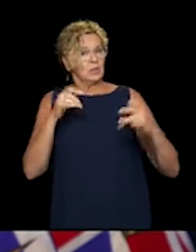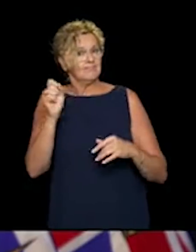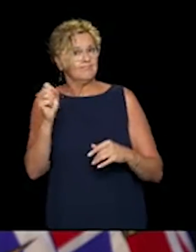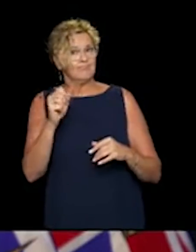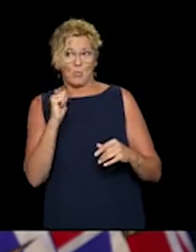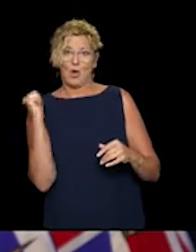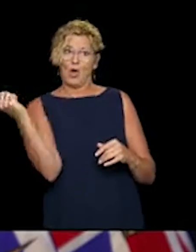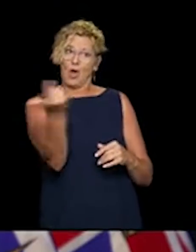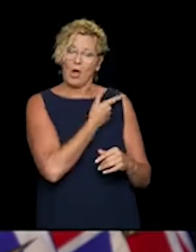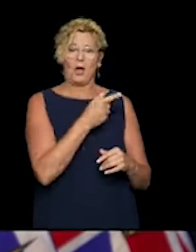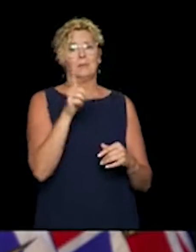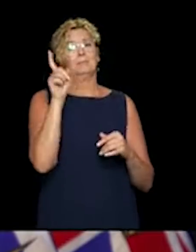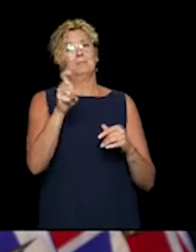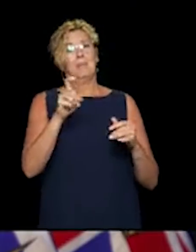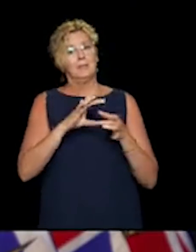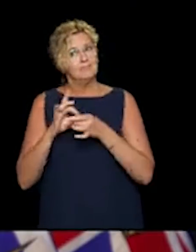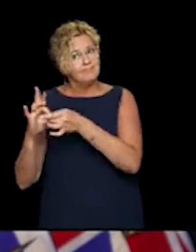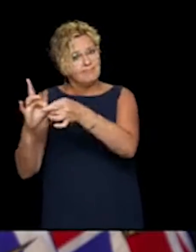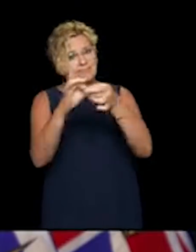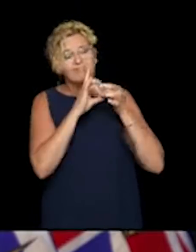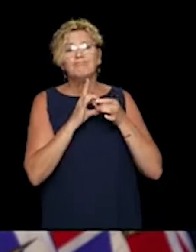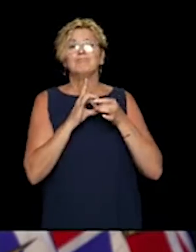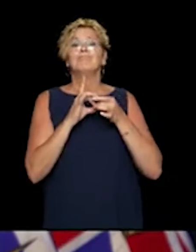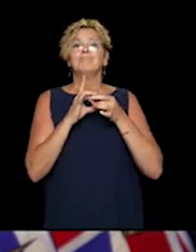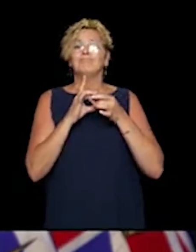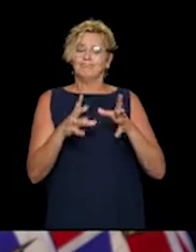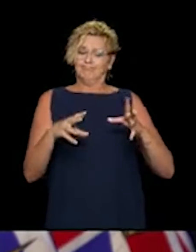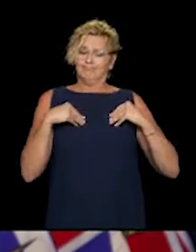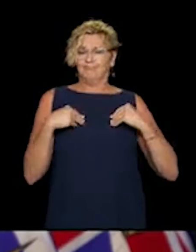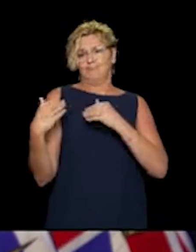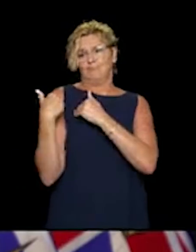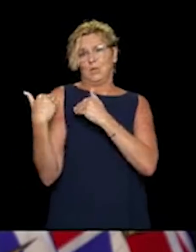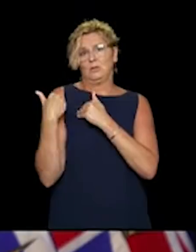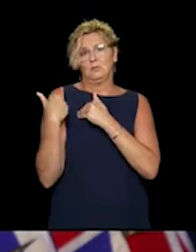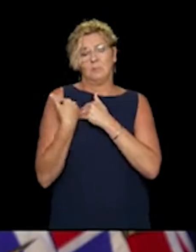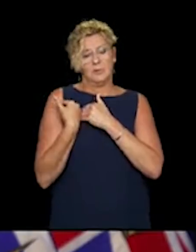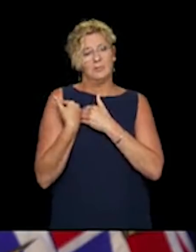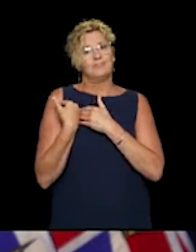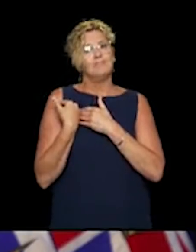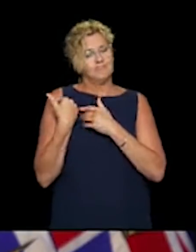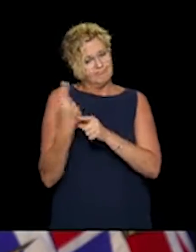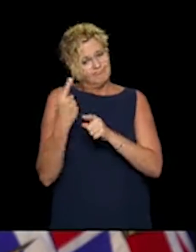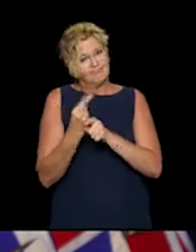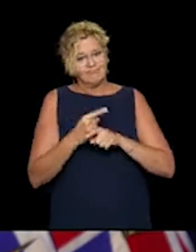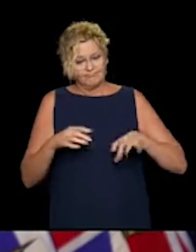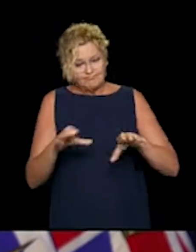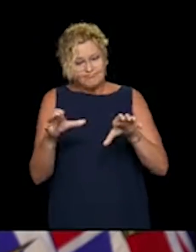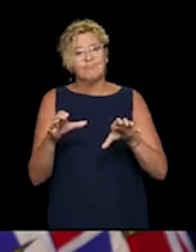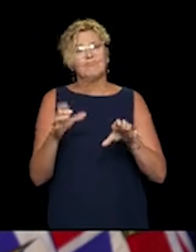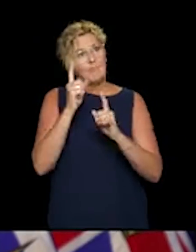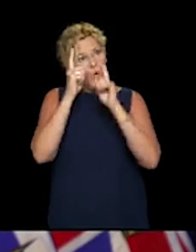remains a concern for all of us, and we all have to do our part to ensure community spread